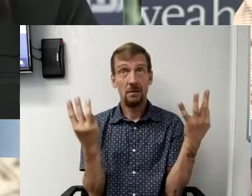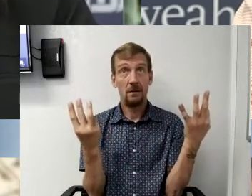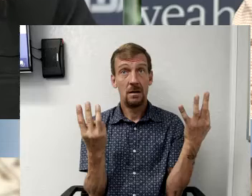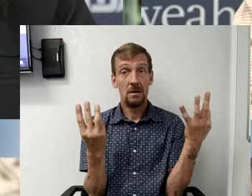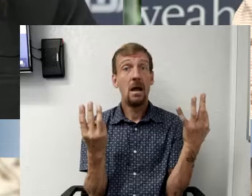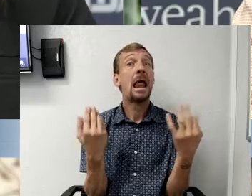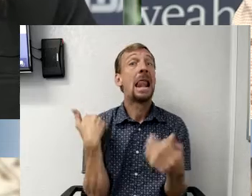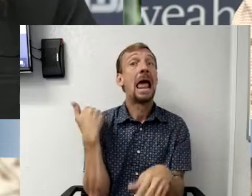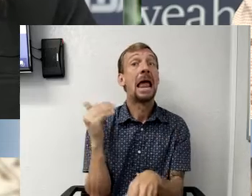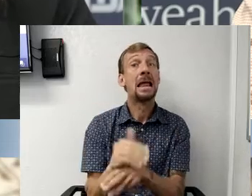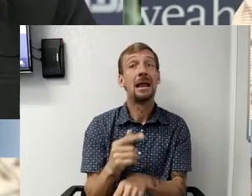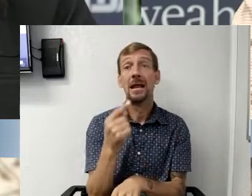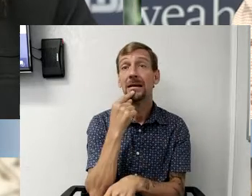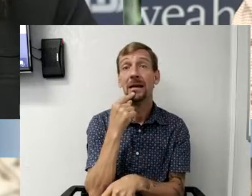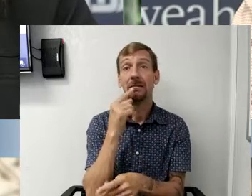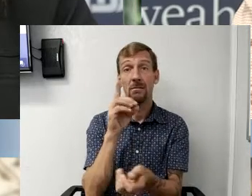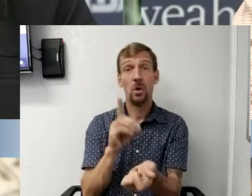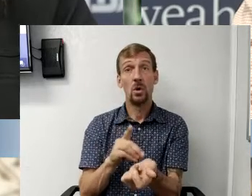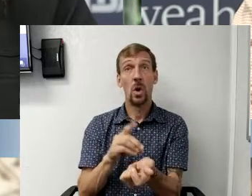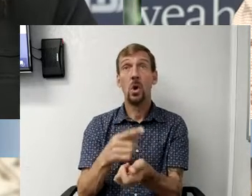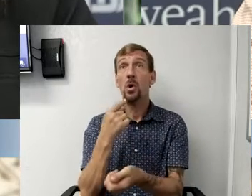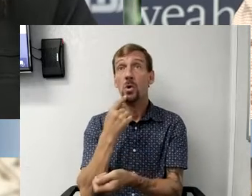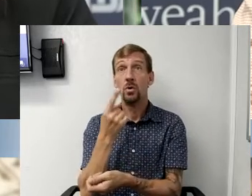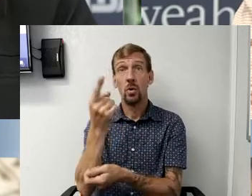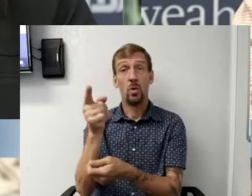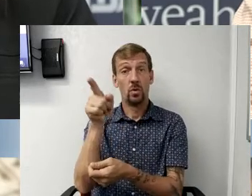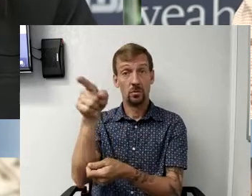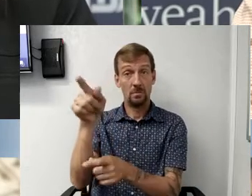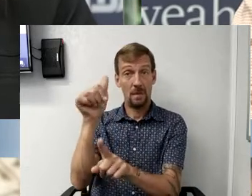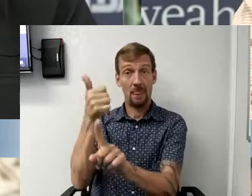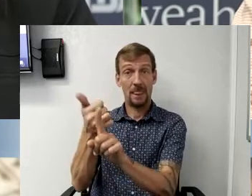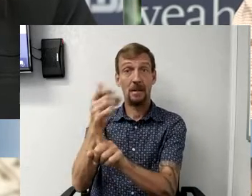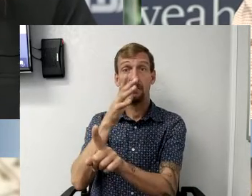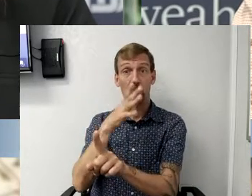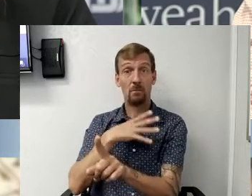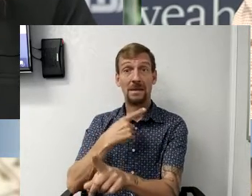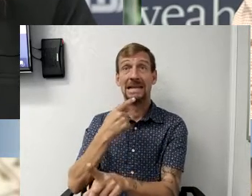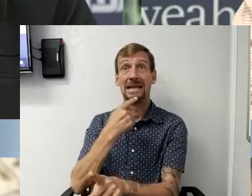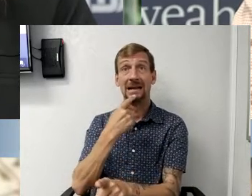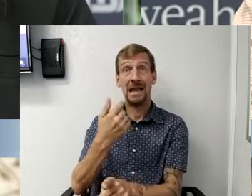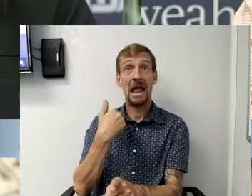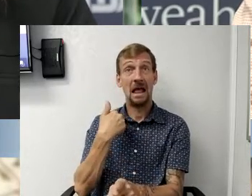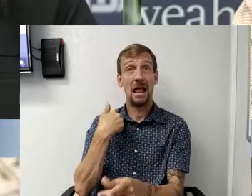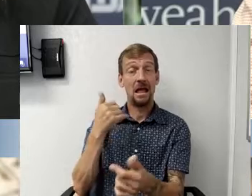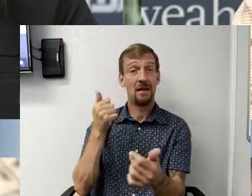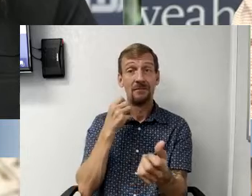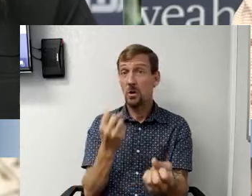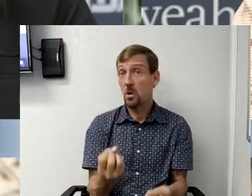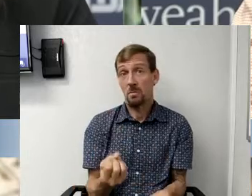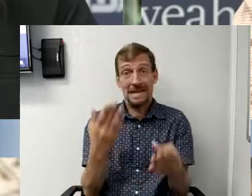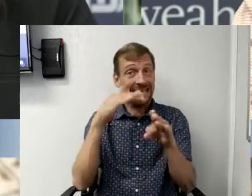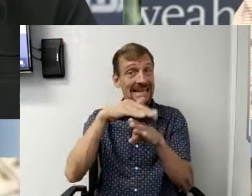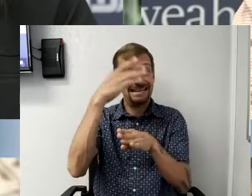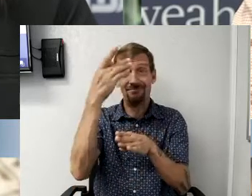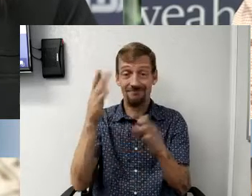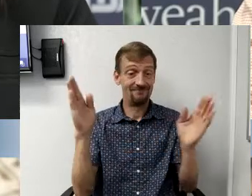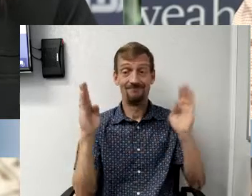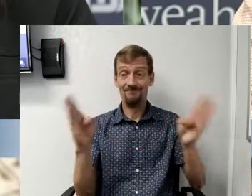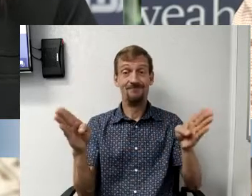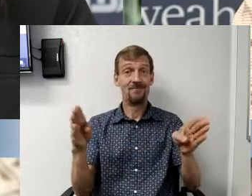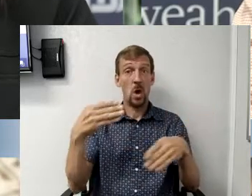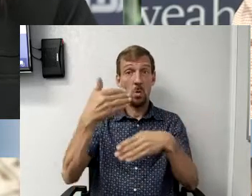So last night she told me that the physician told her that there's a window, like so many days window, that